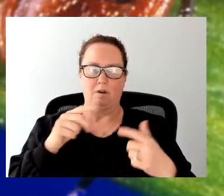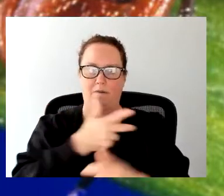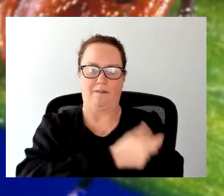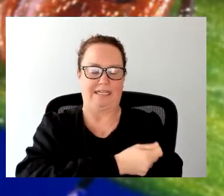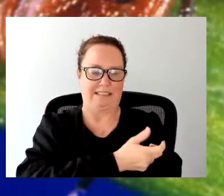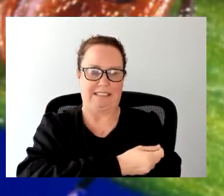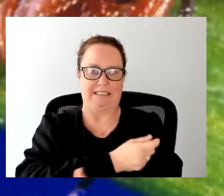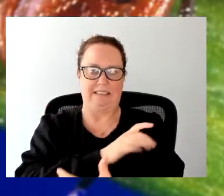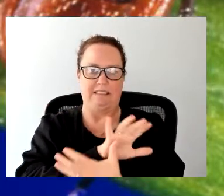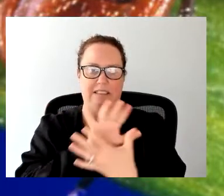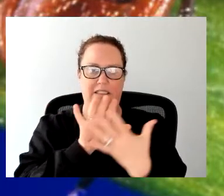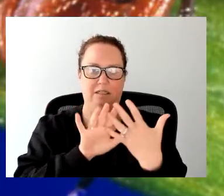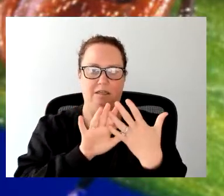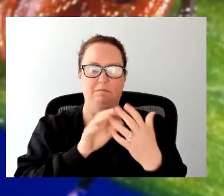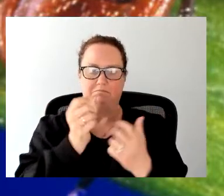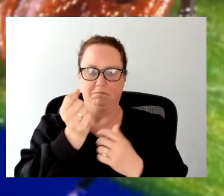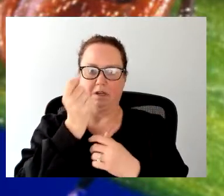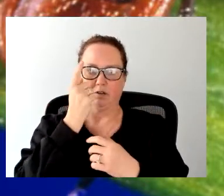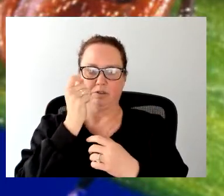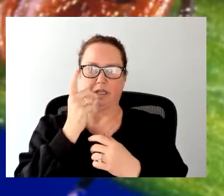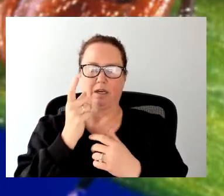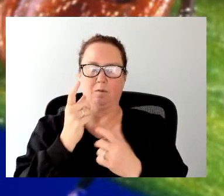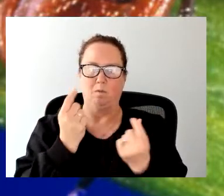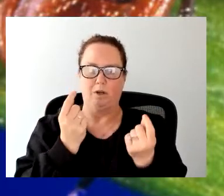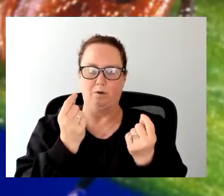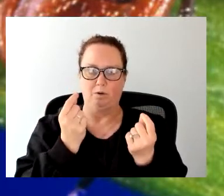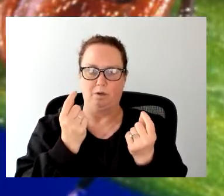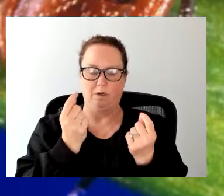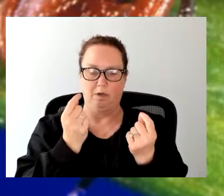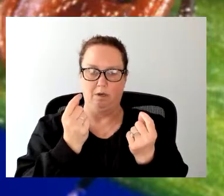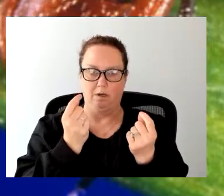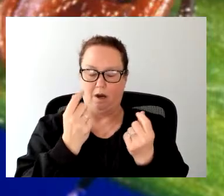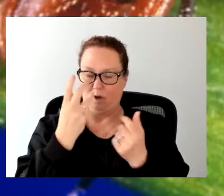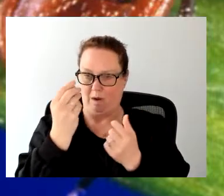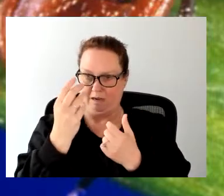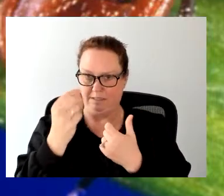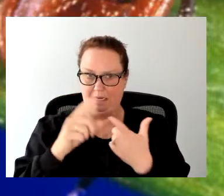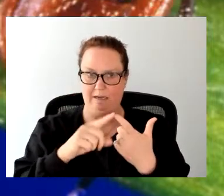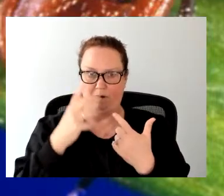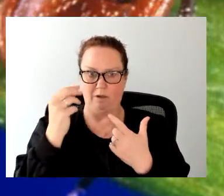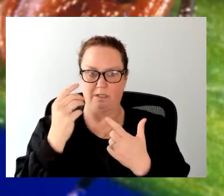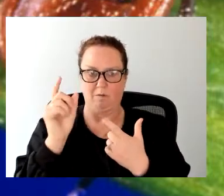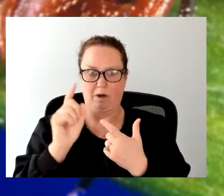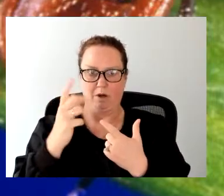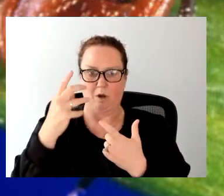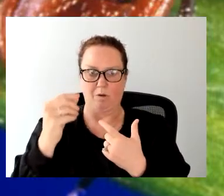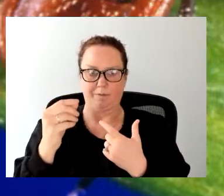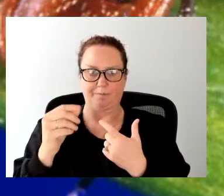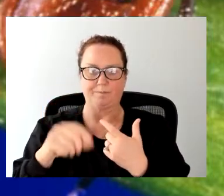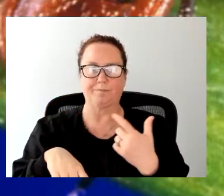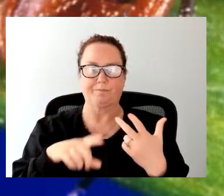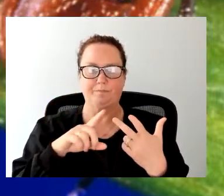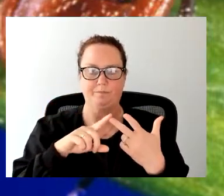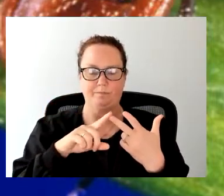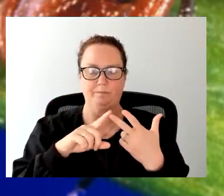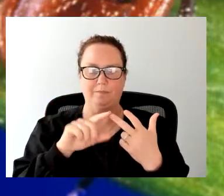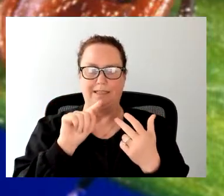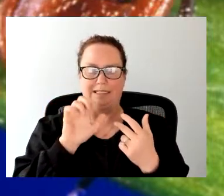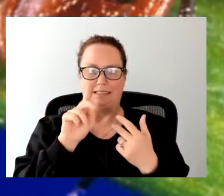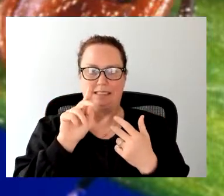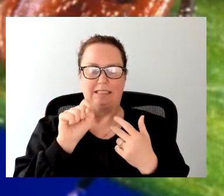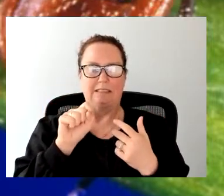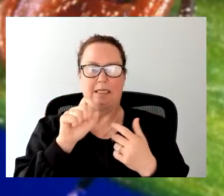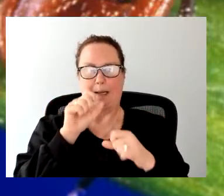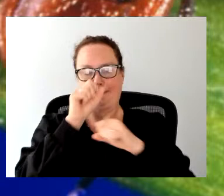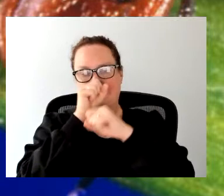diseases, so just understand what are you doing. So are you going to be outdoors? If you are, where are you going to be? Understand that really ticks and of course mosquitoes can